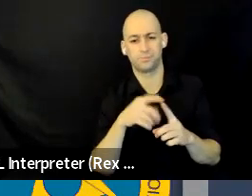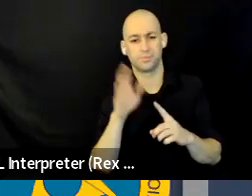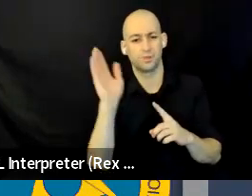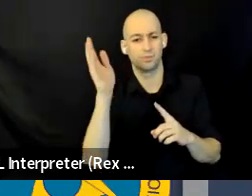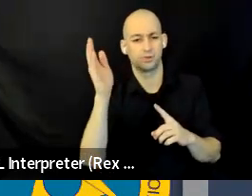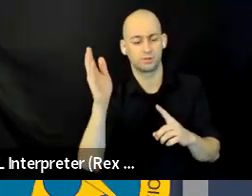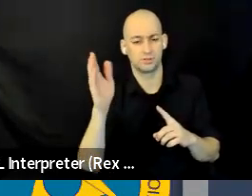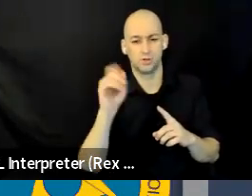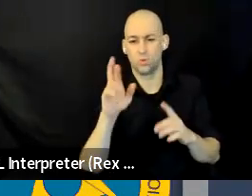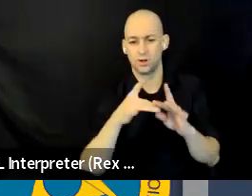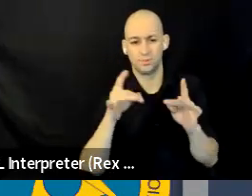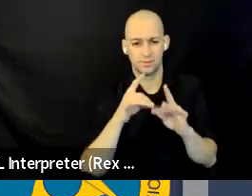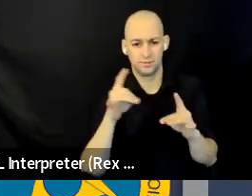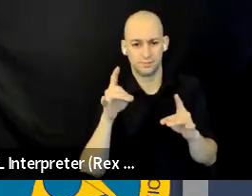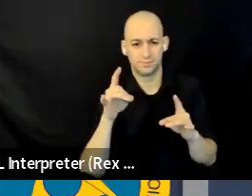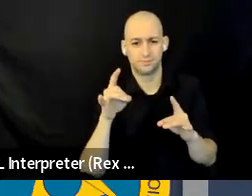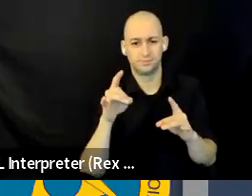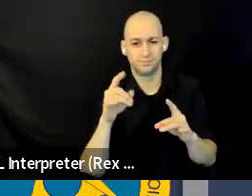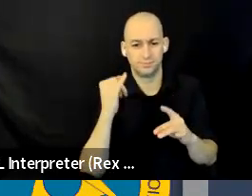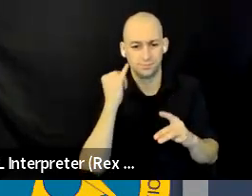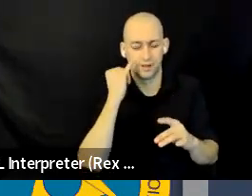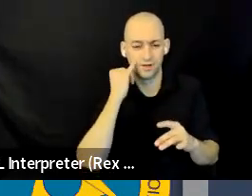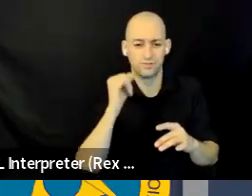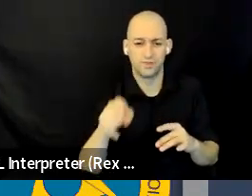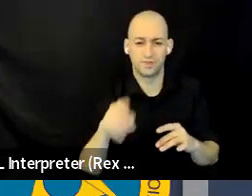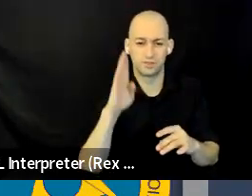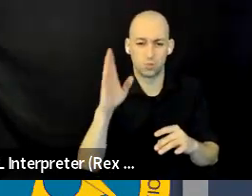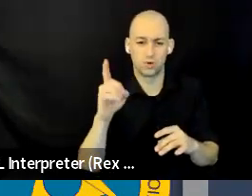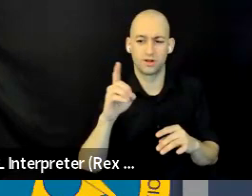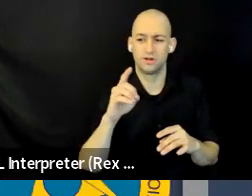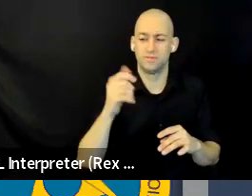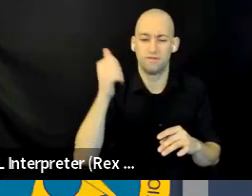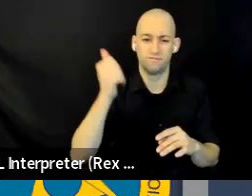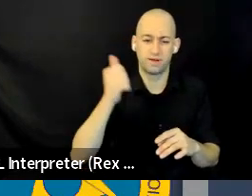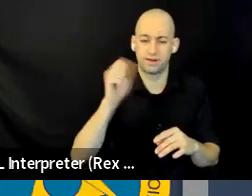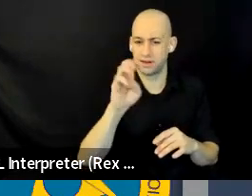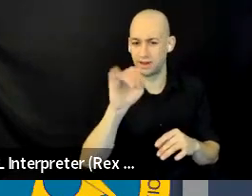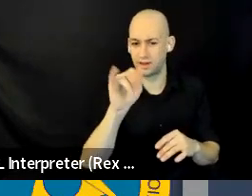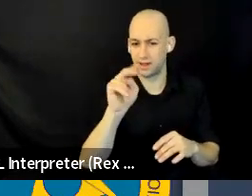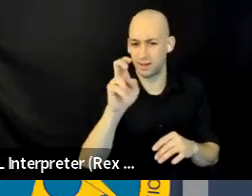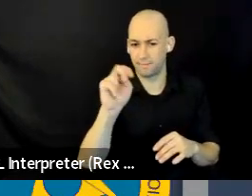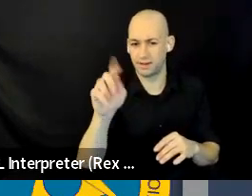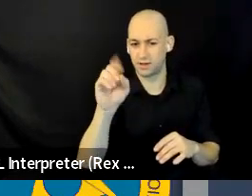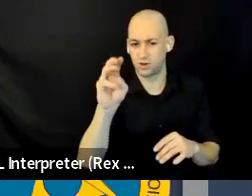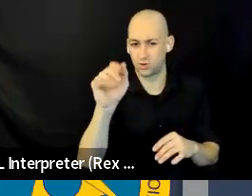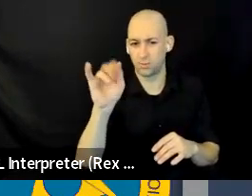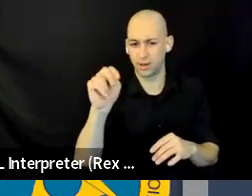presentation or his comments about whether this would fund eminent domain proceedings, and I think that's a whole different class of money,